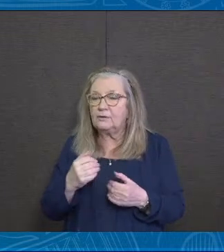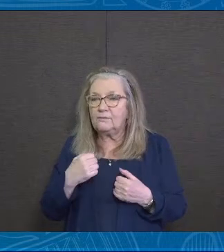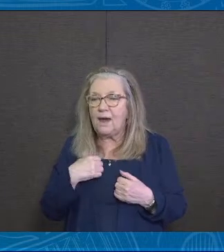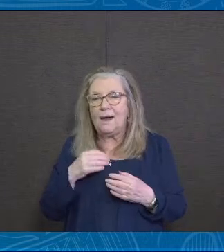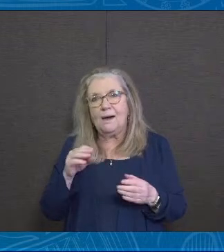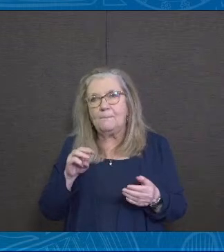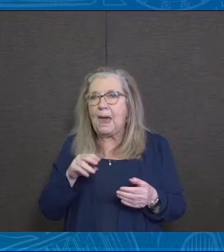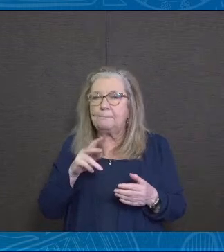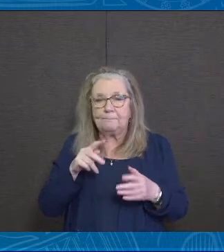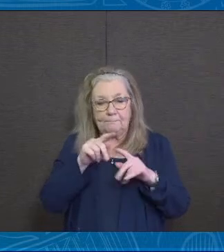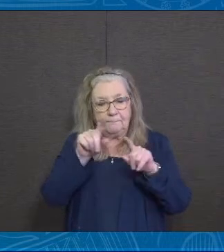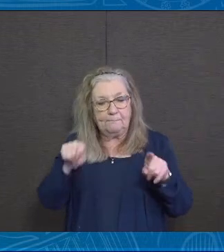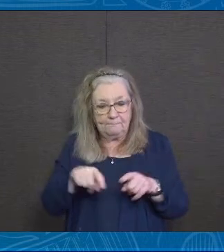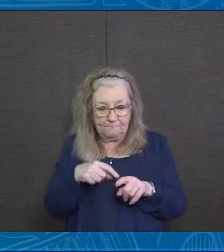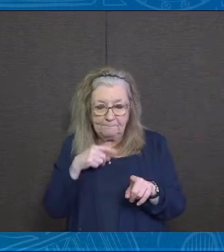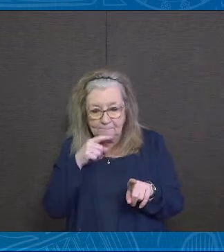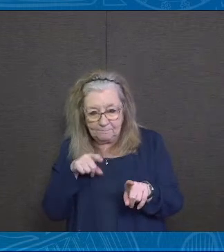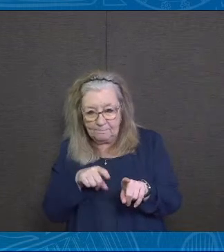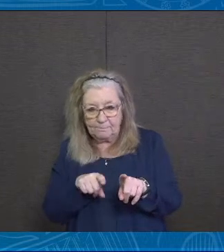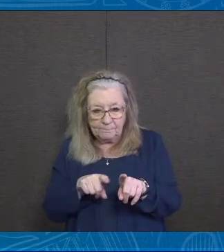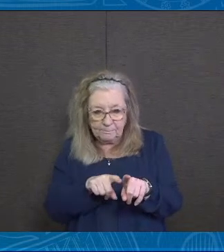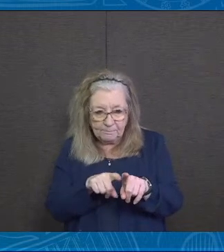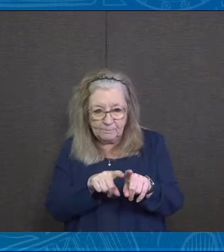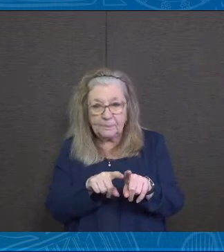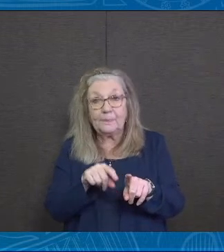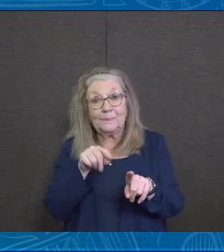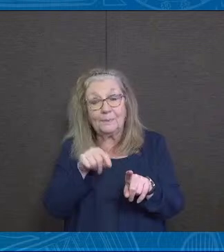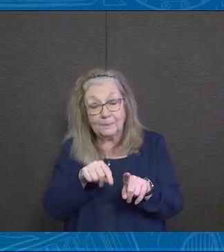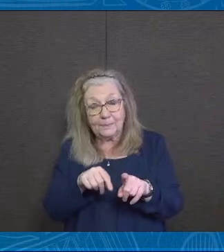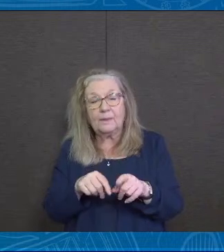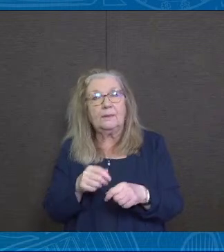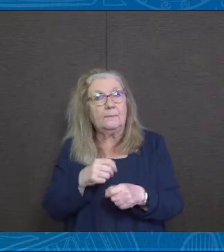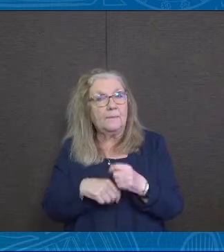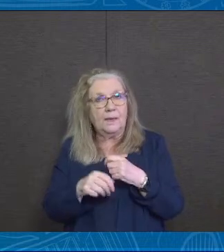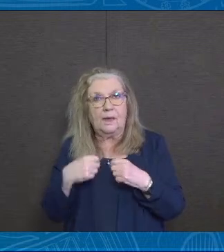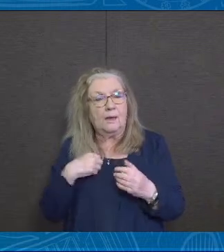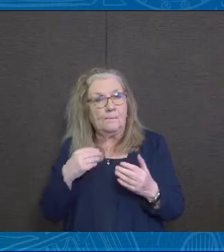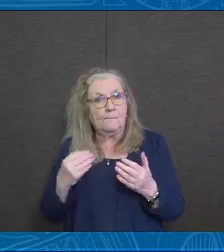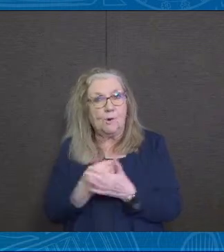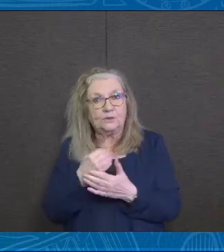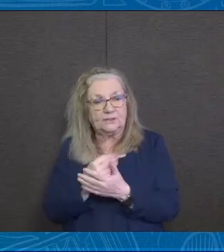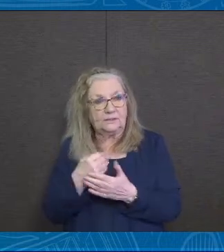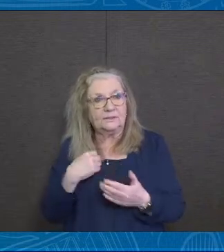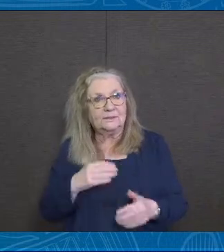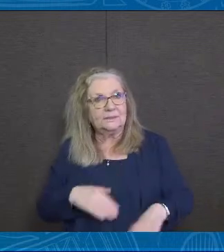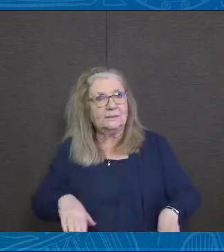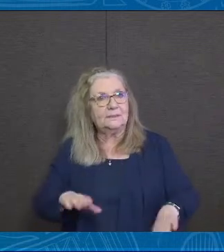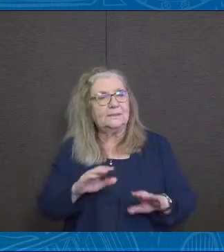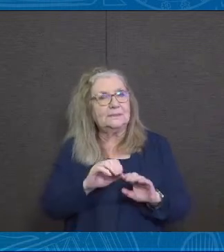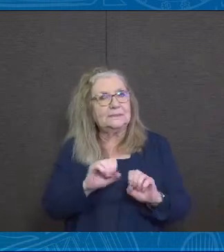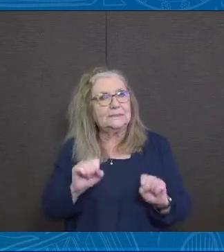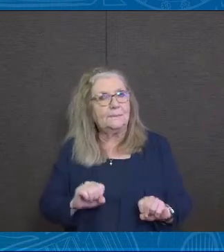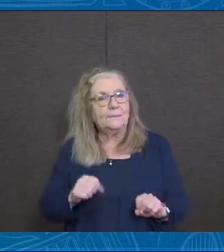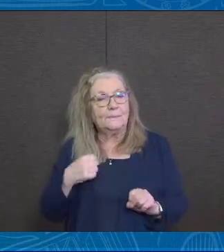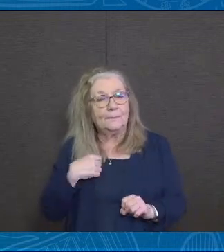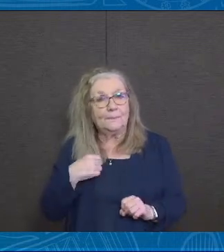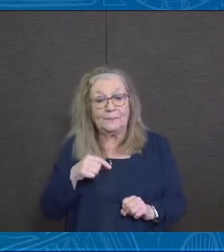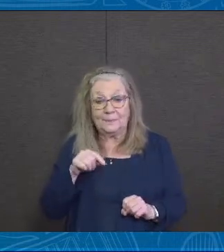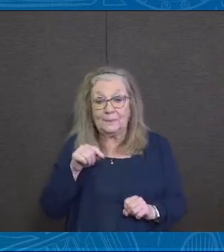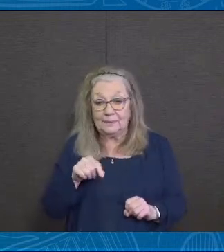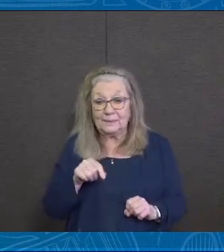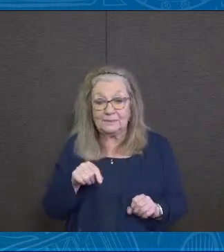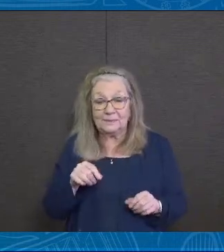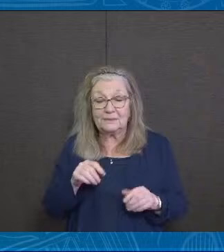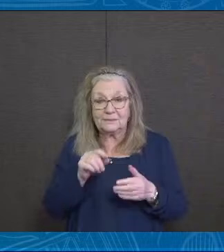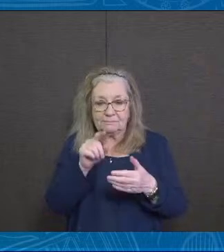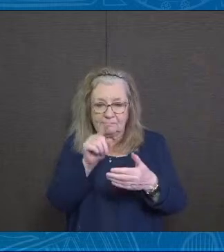to 2028. It will harmonize and modernize our public financial system. And under this roadmap, we